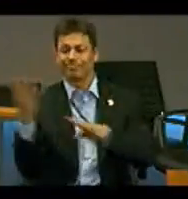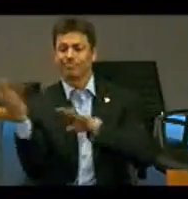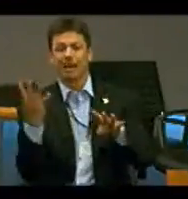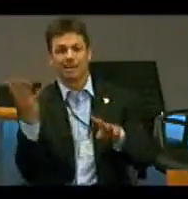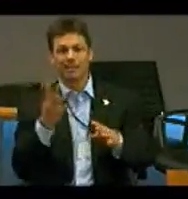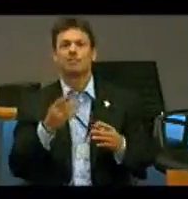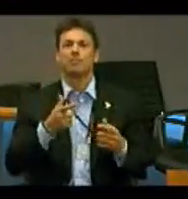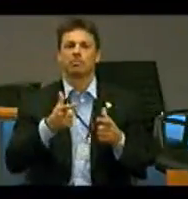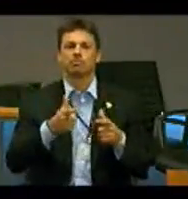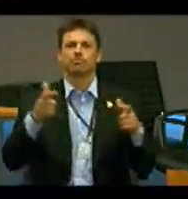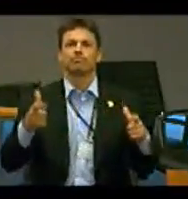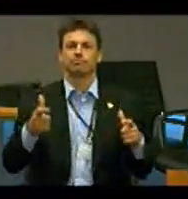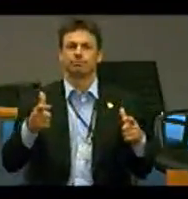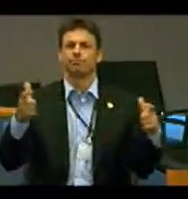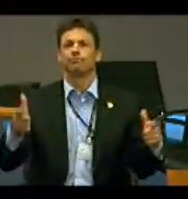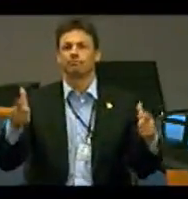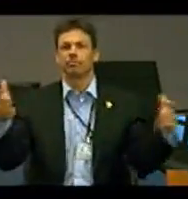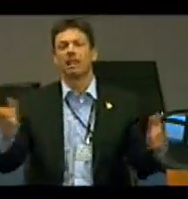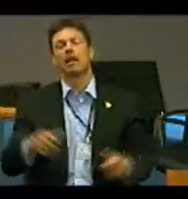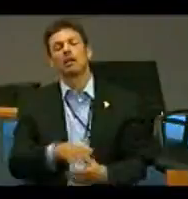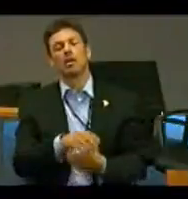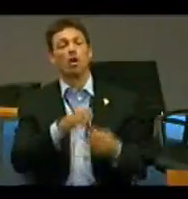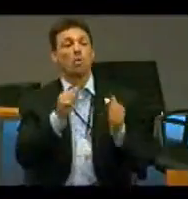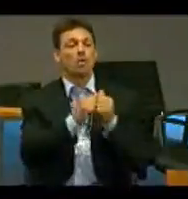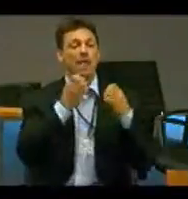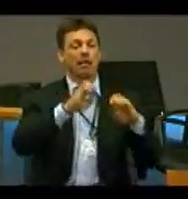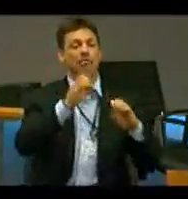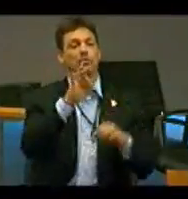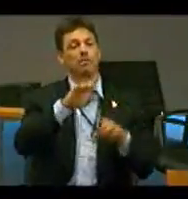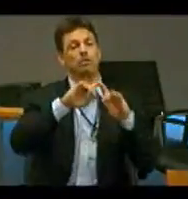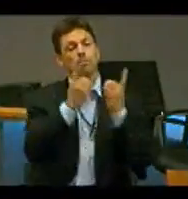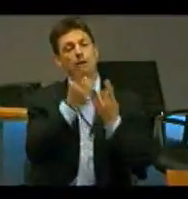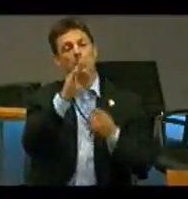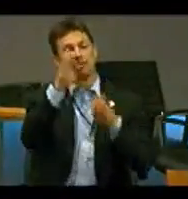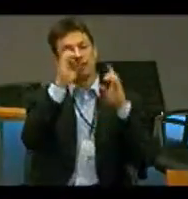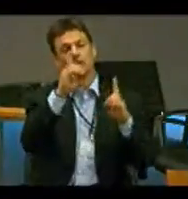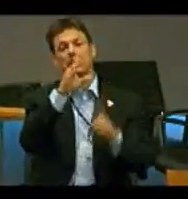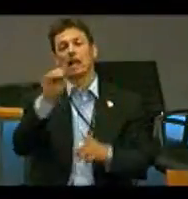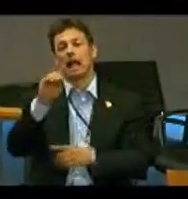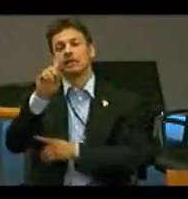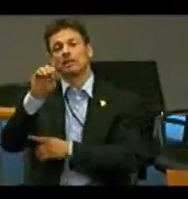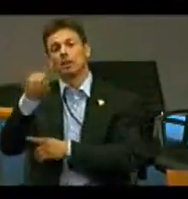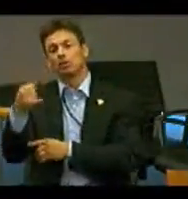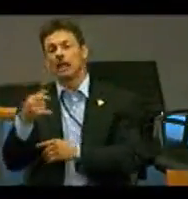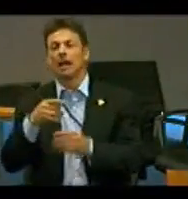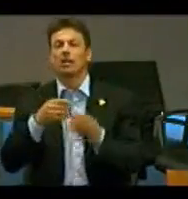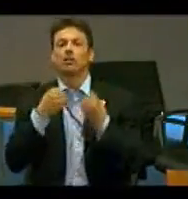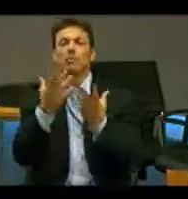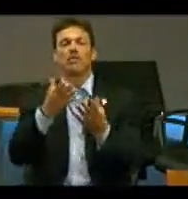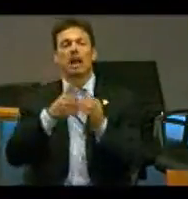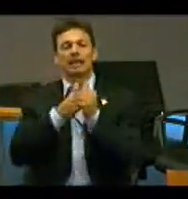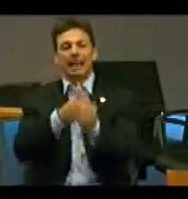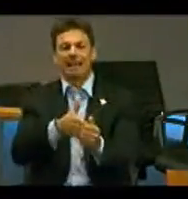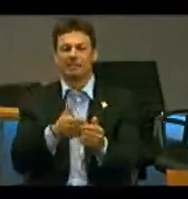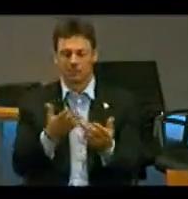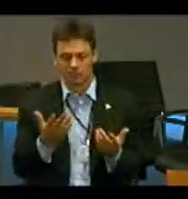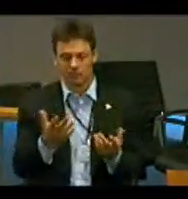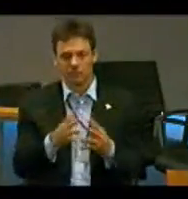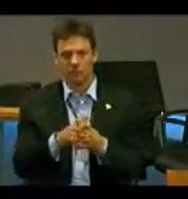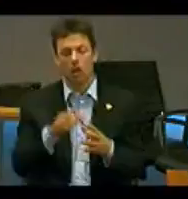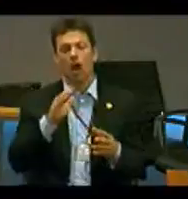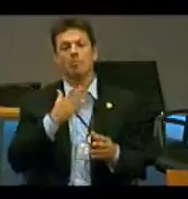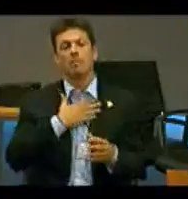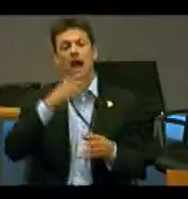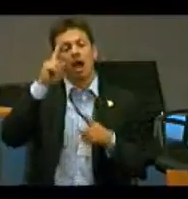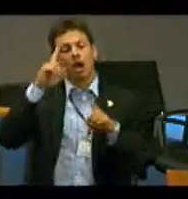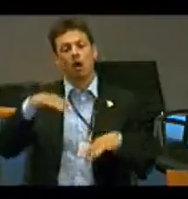in part because of the efforts of the Department of Education and the Department of Justice to provide guidance and collect data. It's my